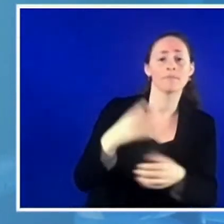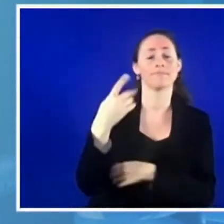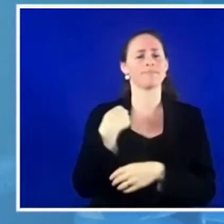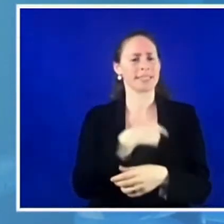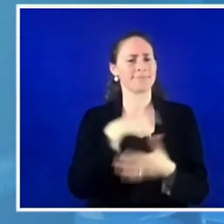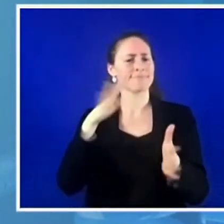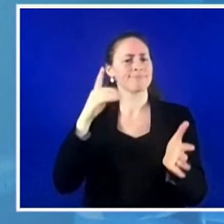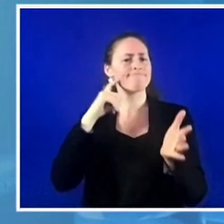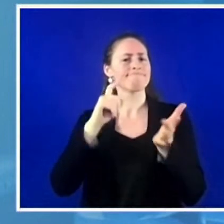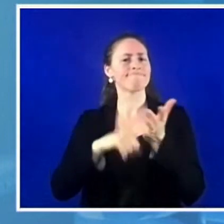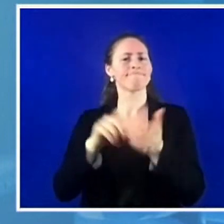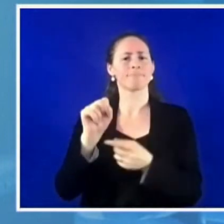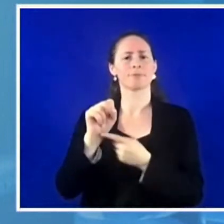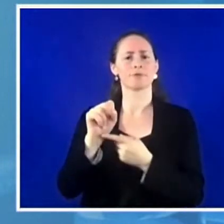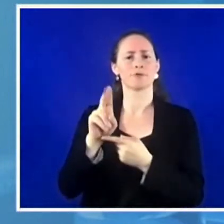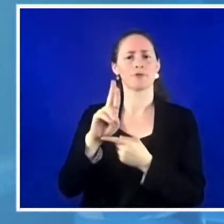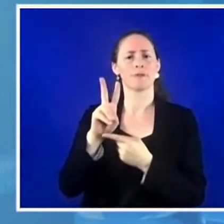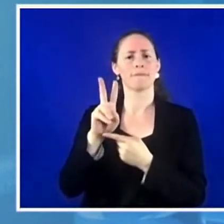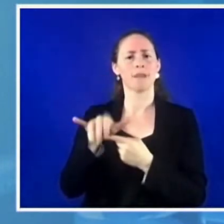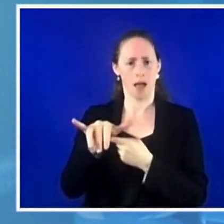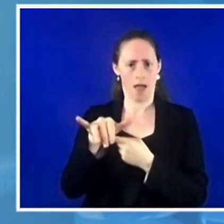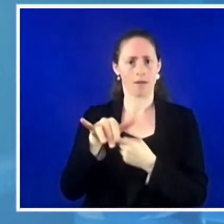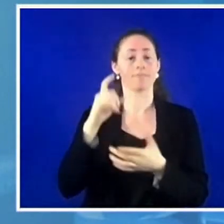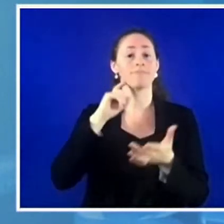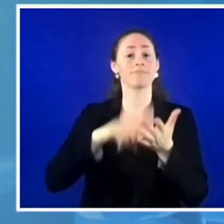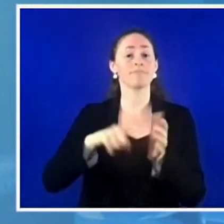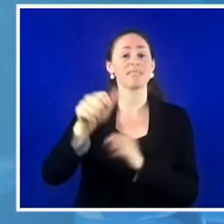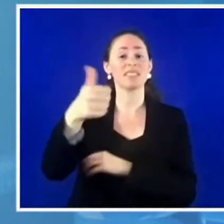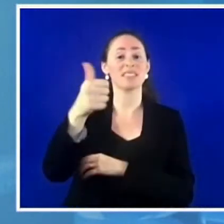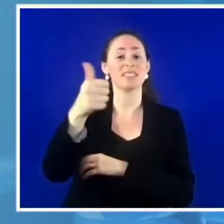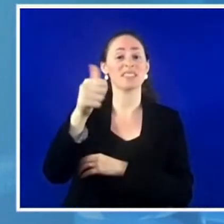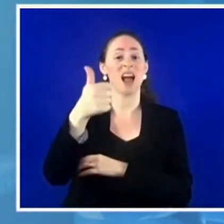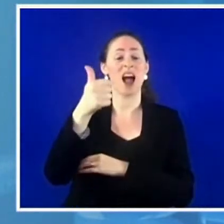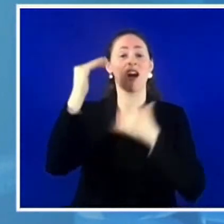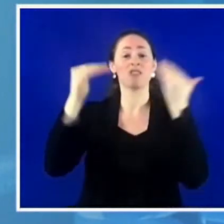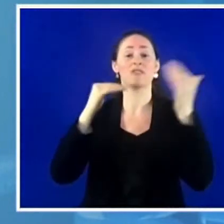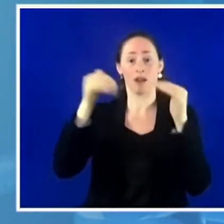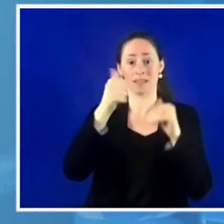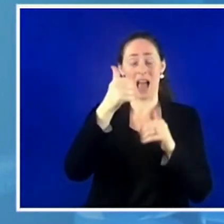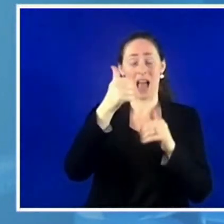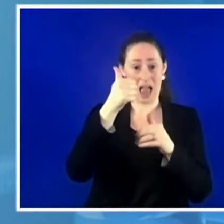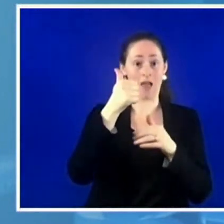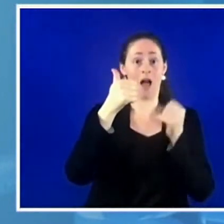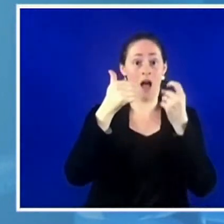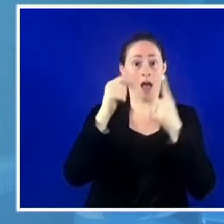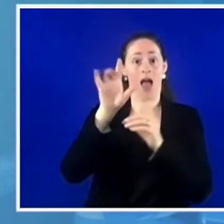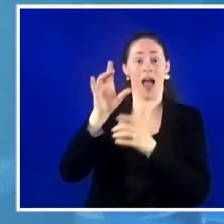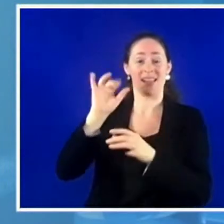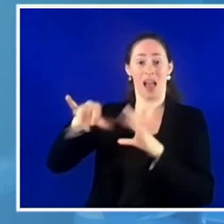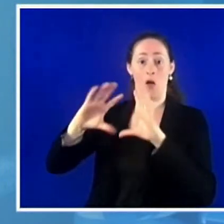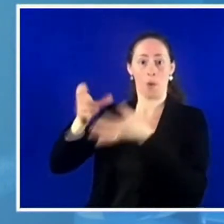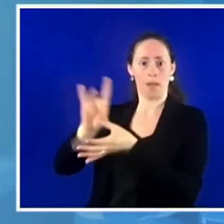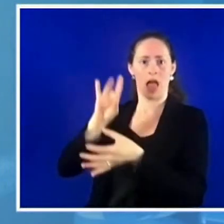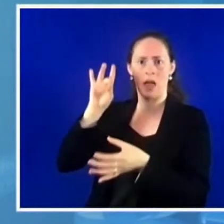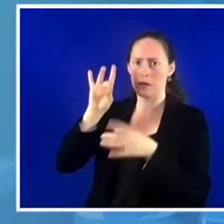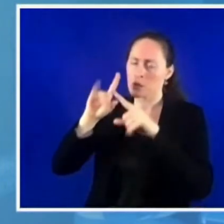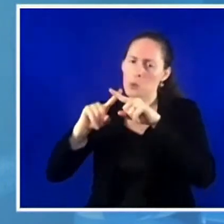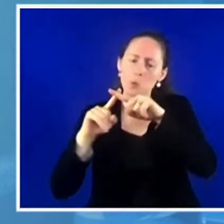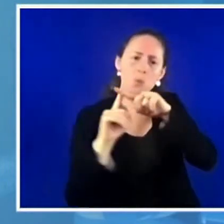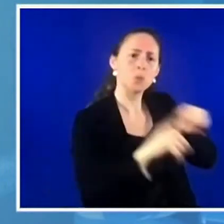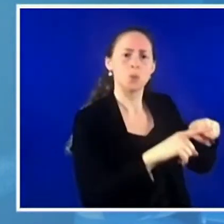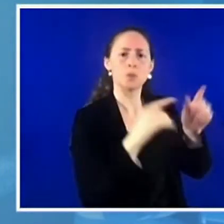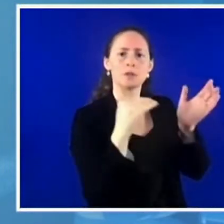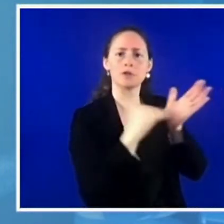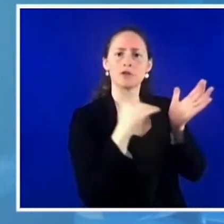vaccine. That means that your voice really does matter. For others of us, getting involved may mean going to your community